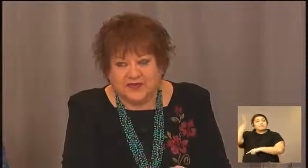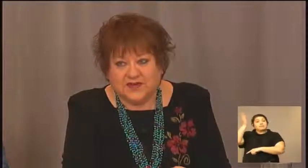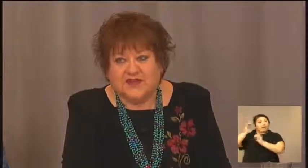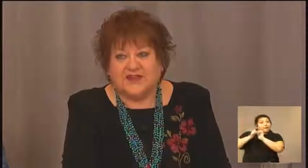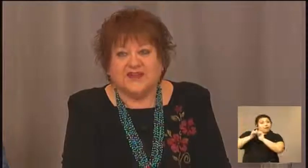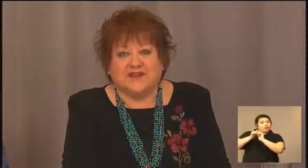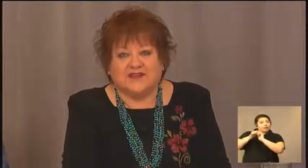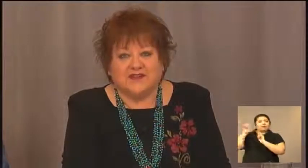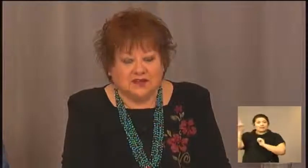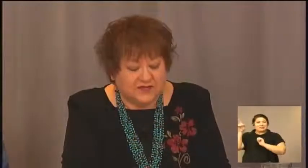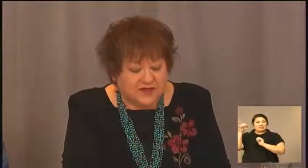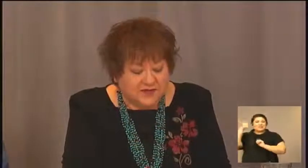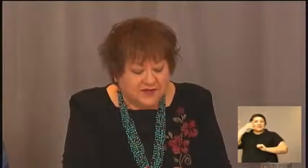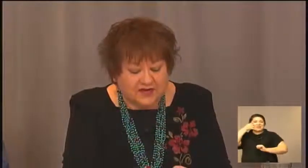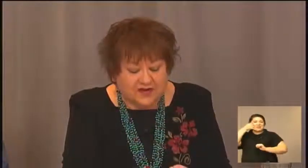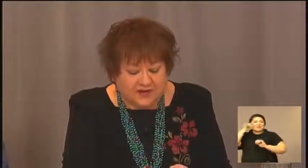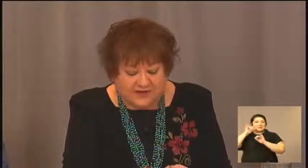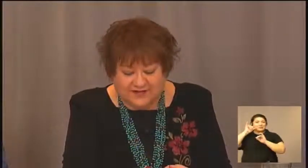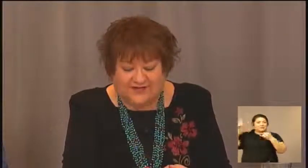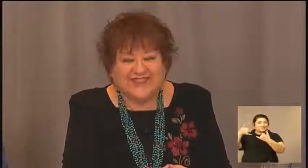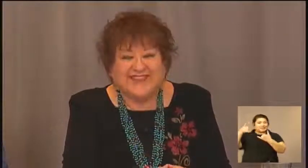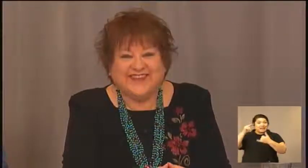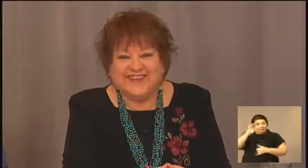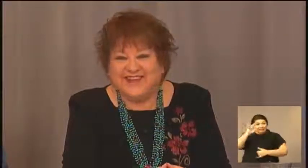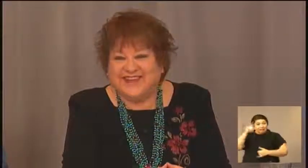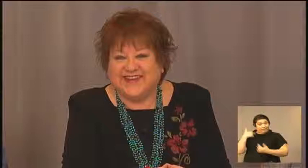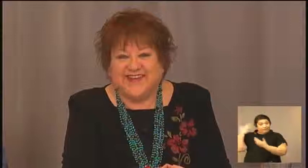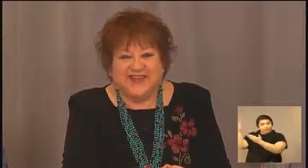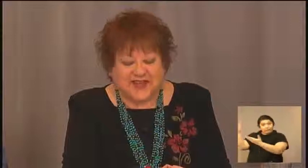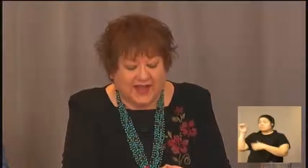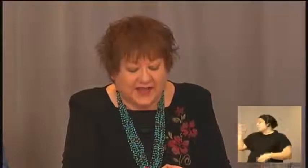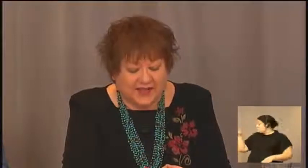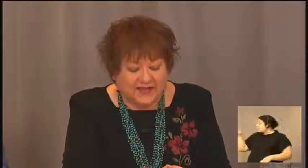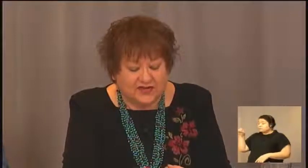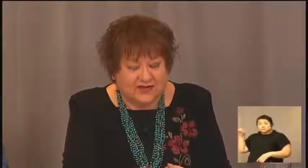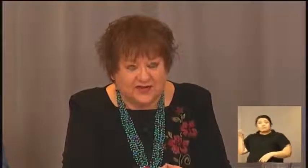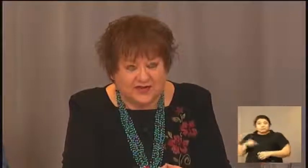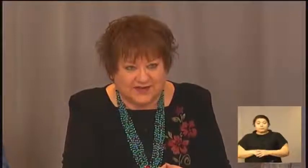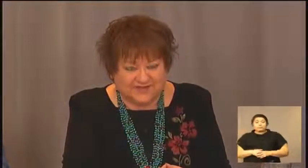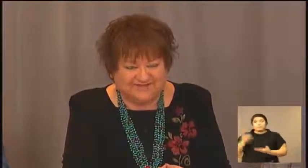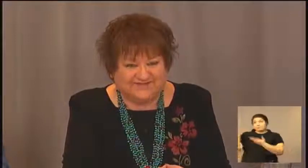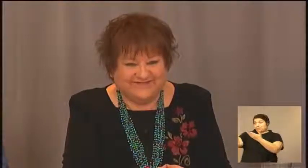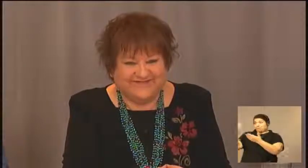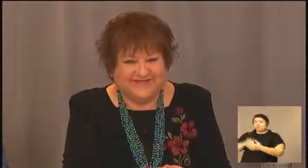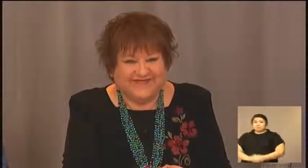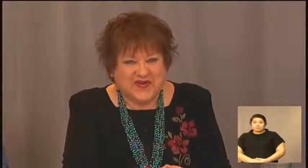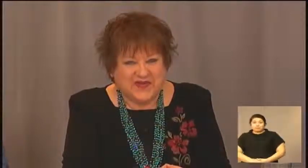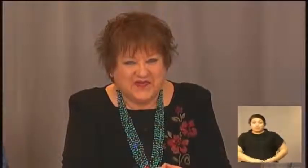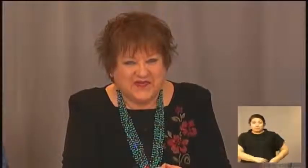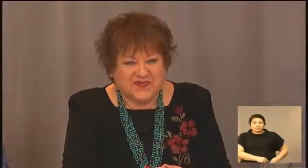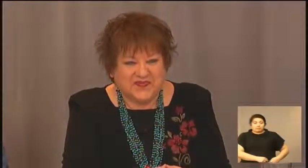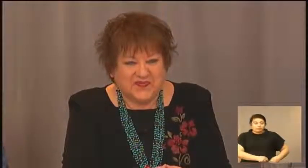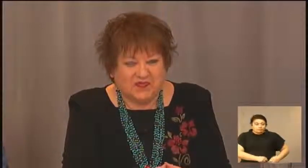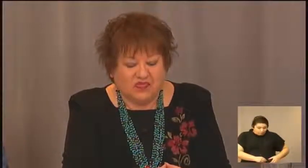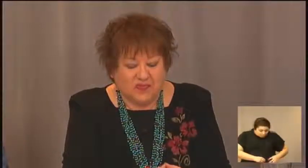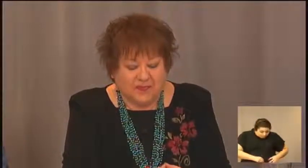phone. Yes. So, Neil, are you there? I am. Okay. So you're on.